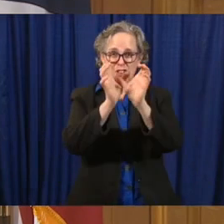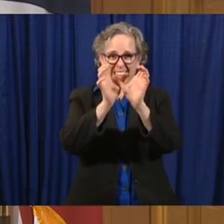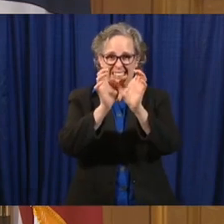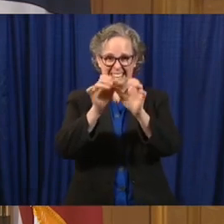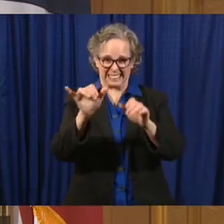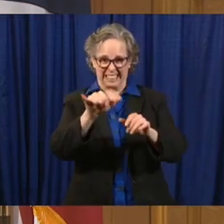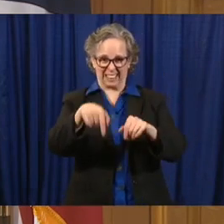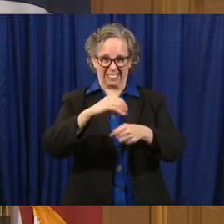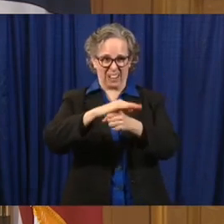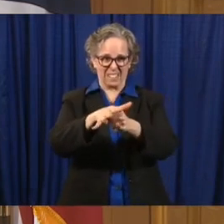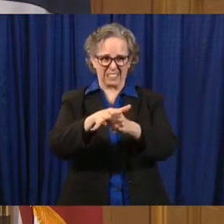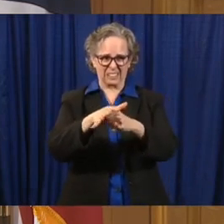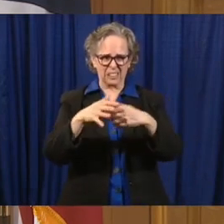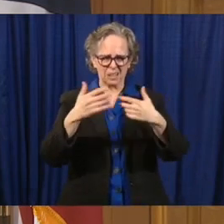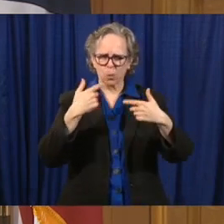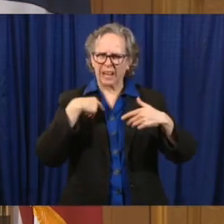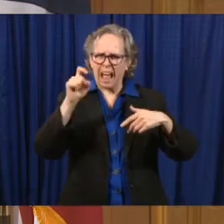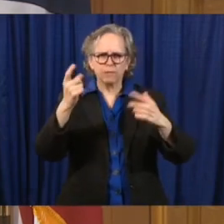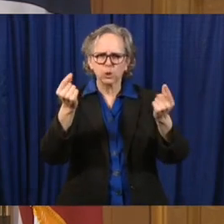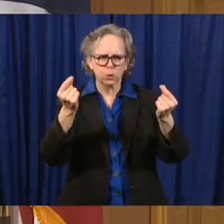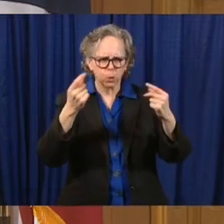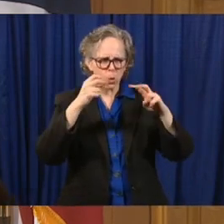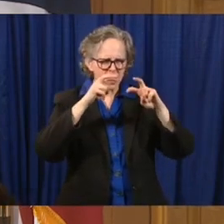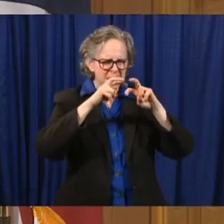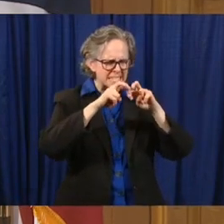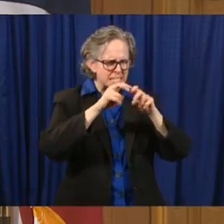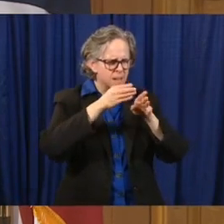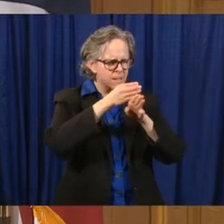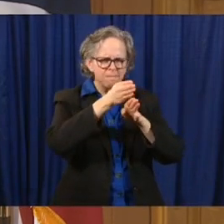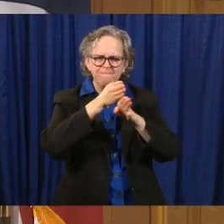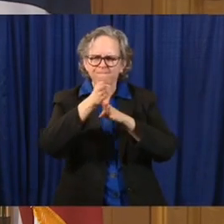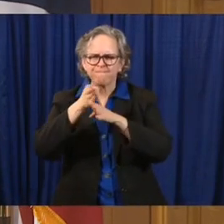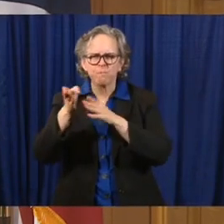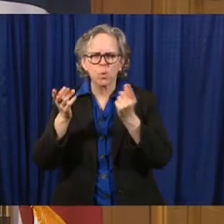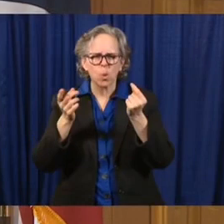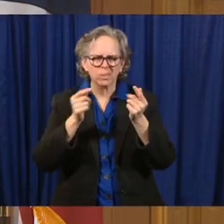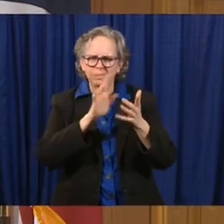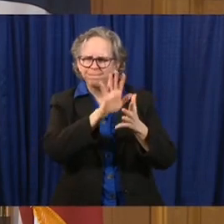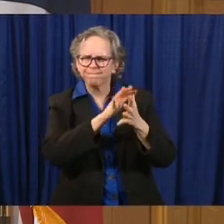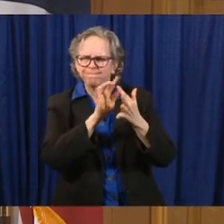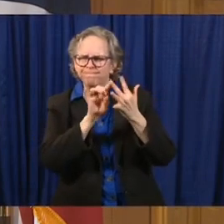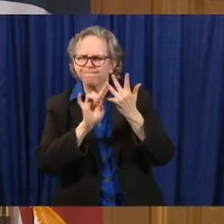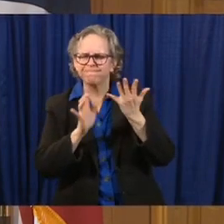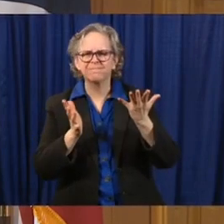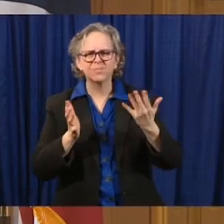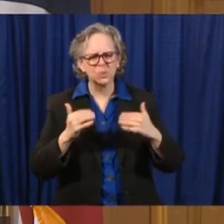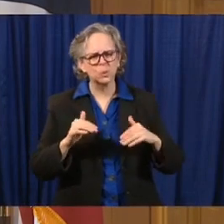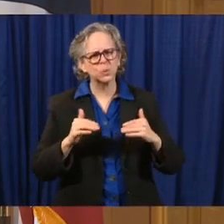infected. Well, I think just like a lot of things,